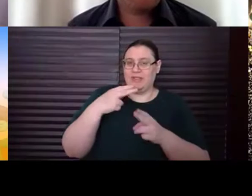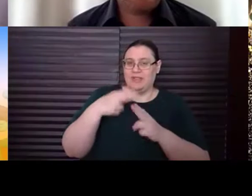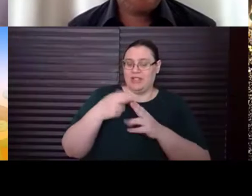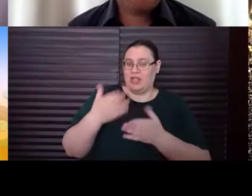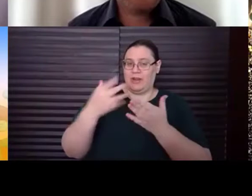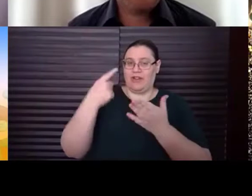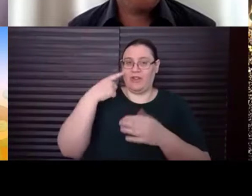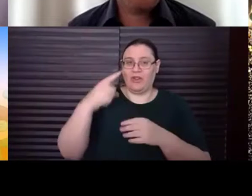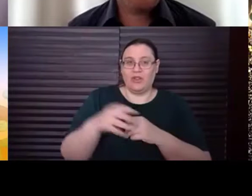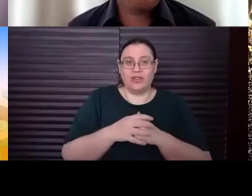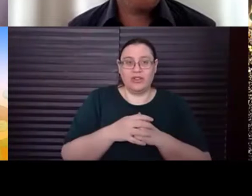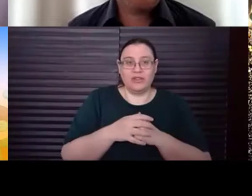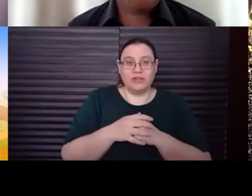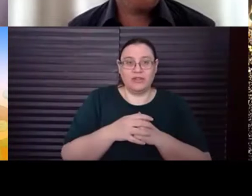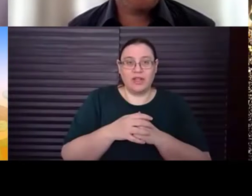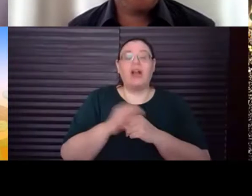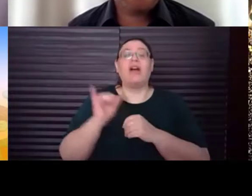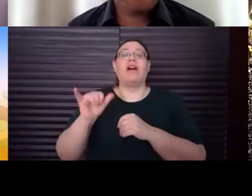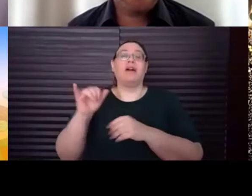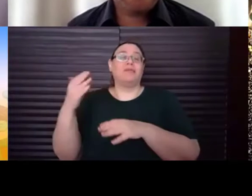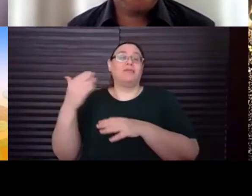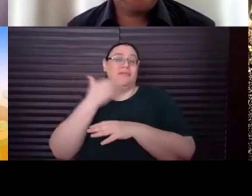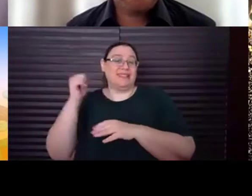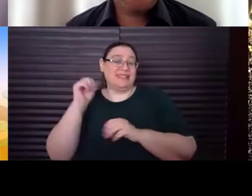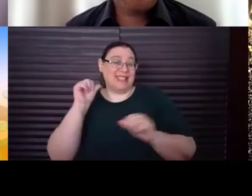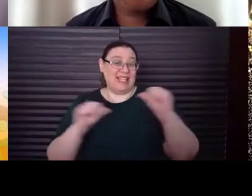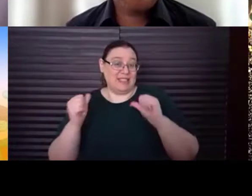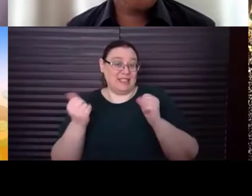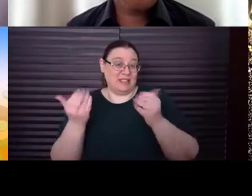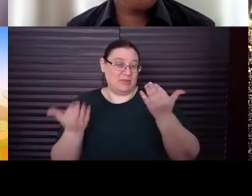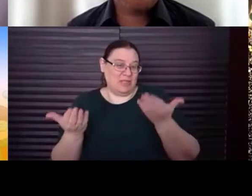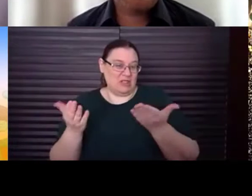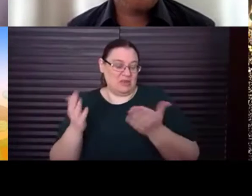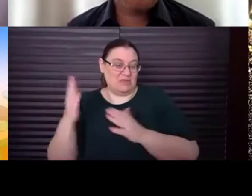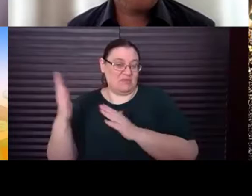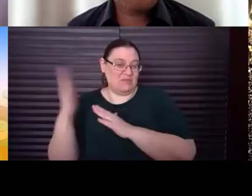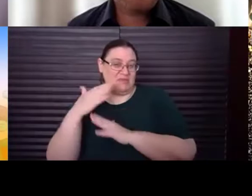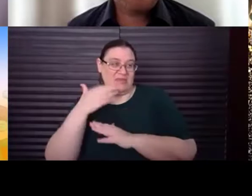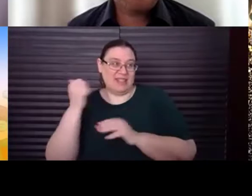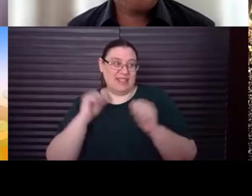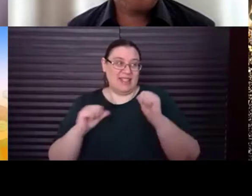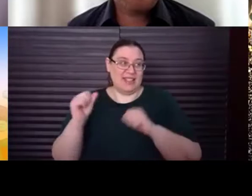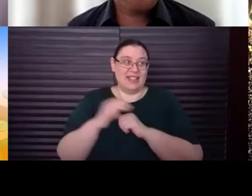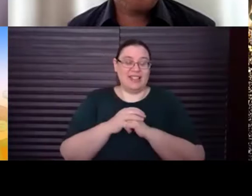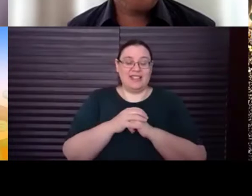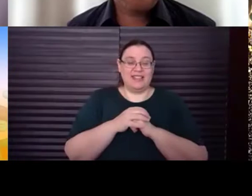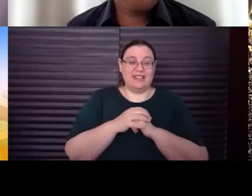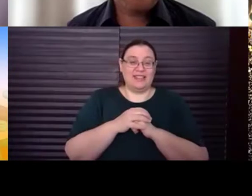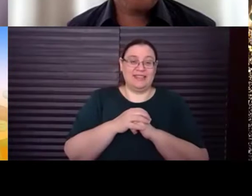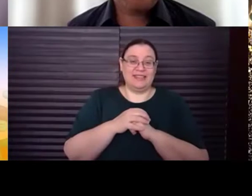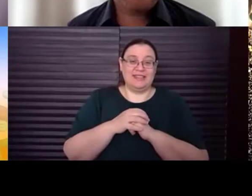And today I am wearing a black sweater,